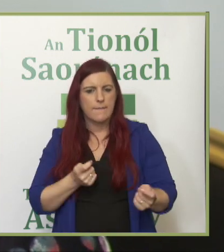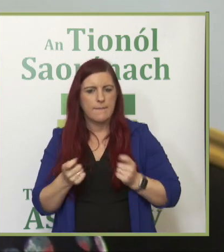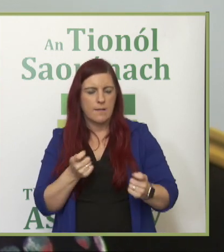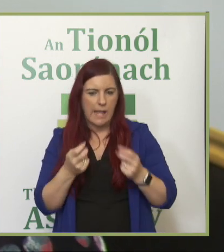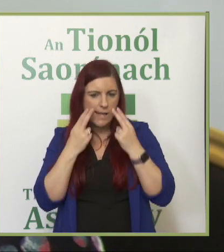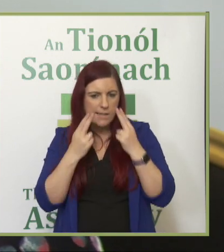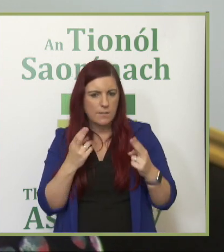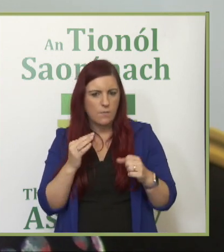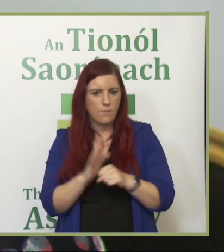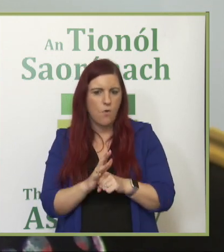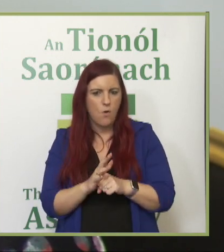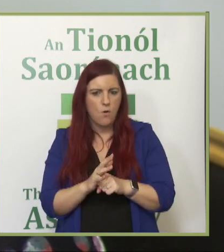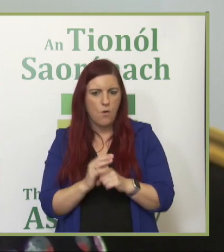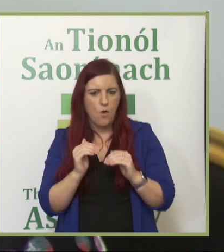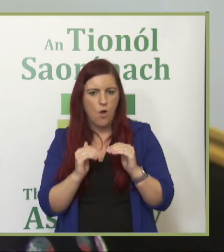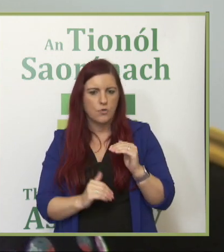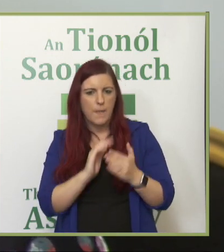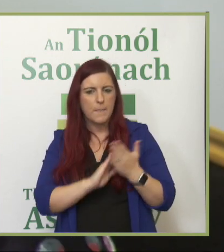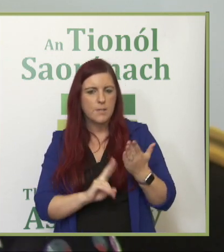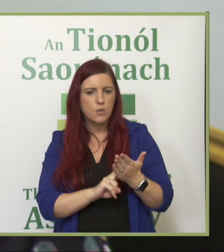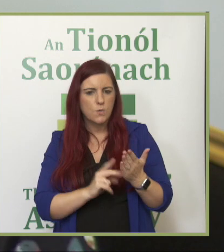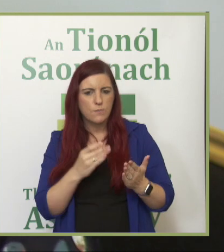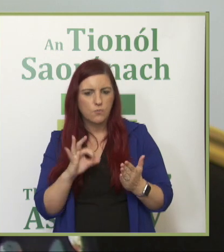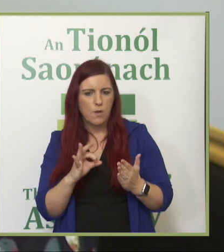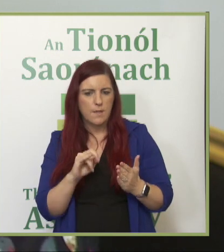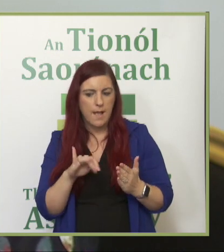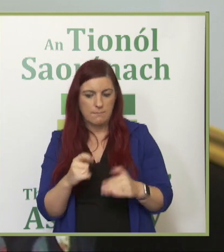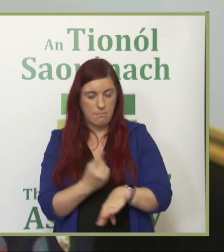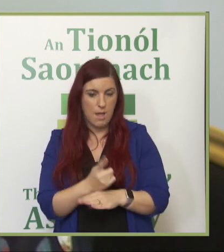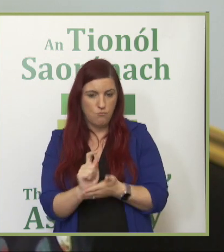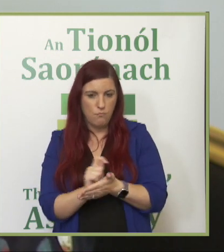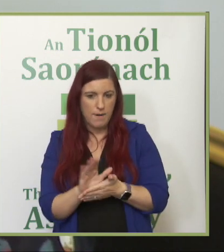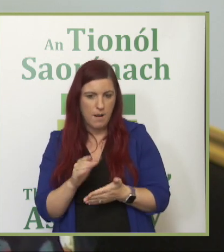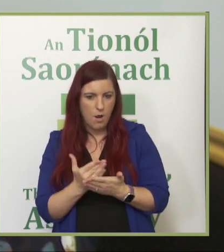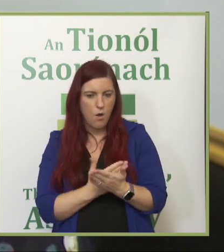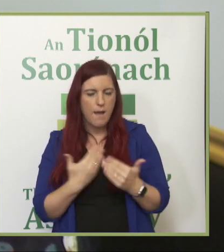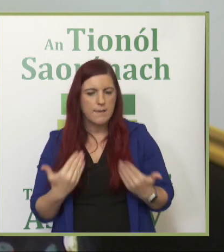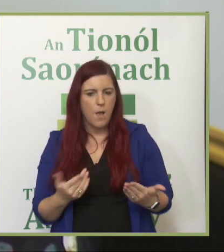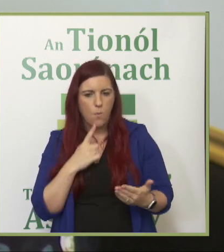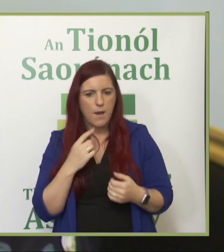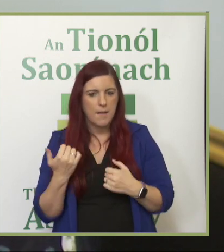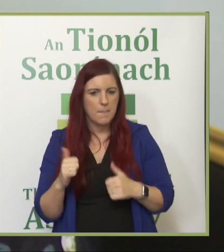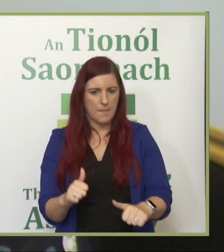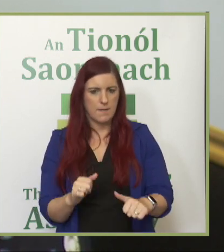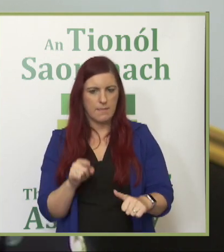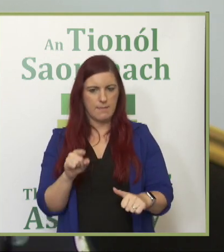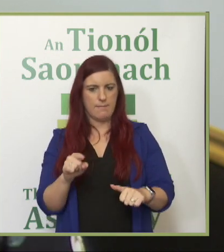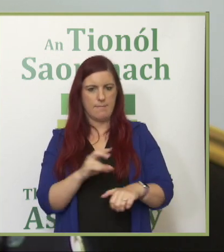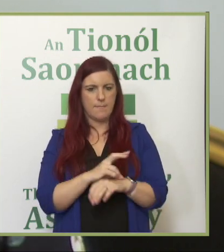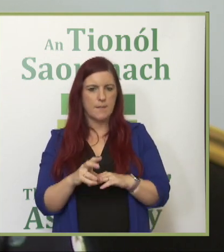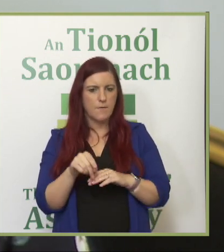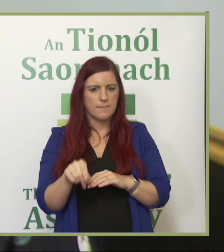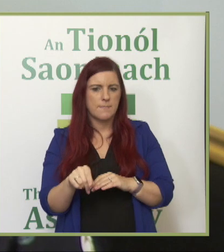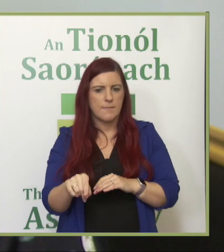the Misuse of Drugs Act, and we're currently now at the phase of implementing one such supervised